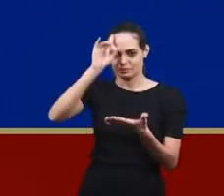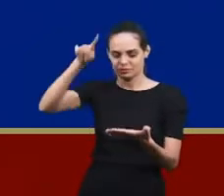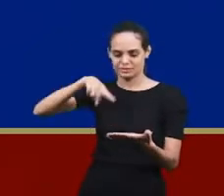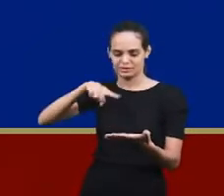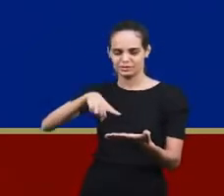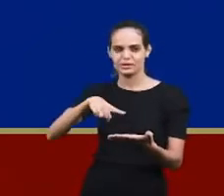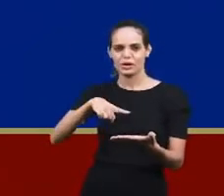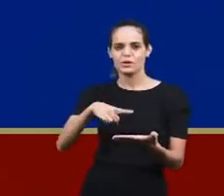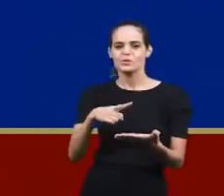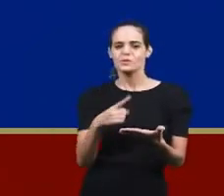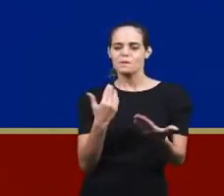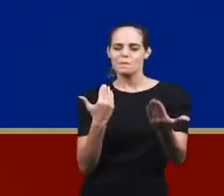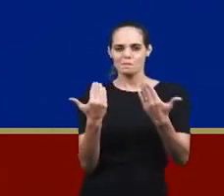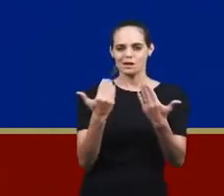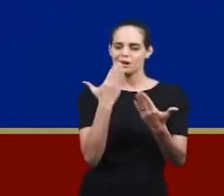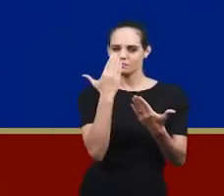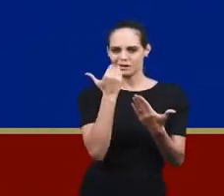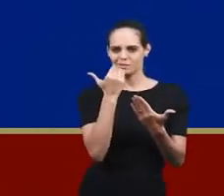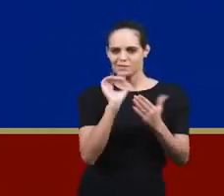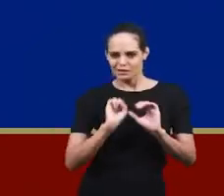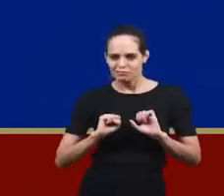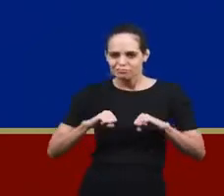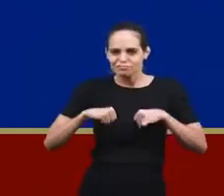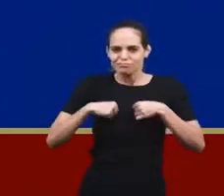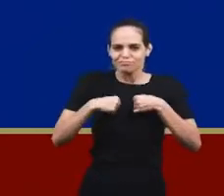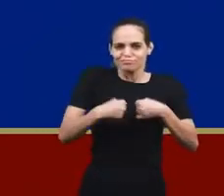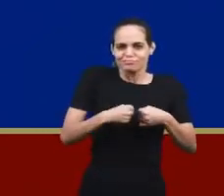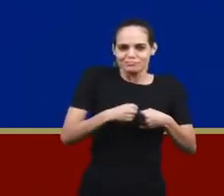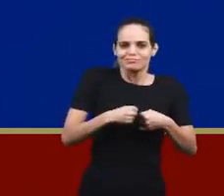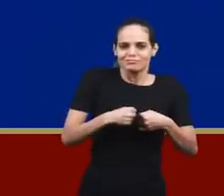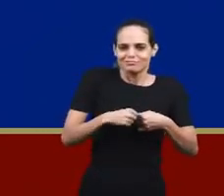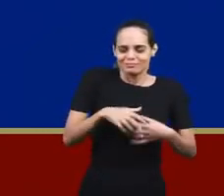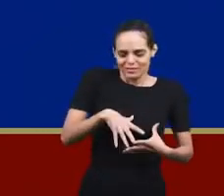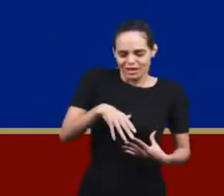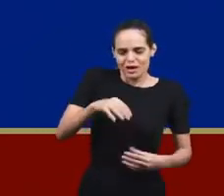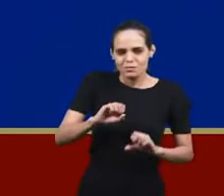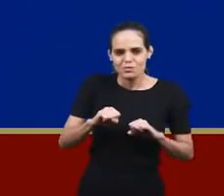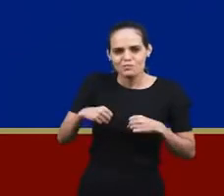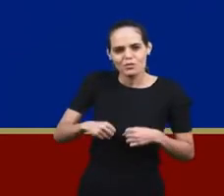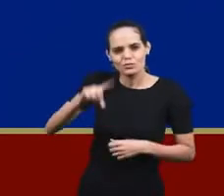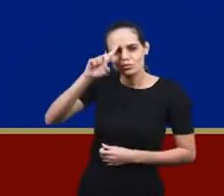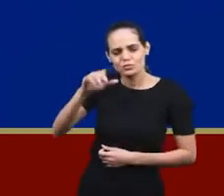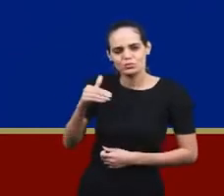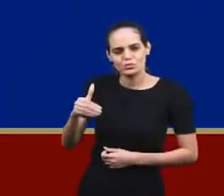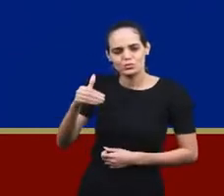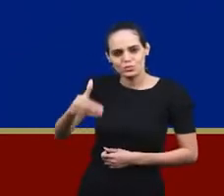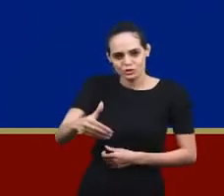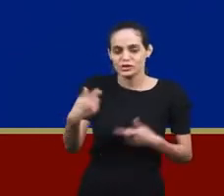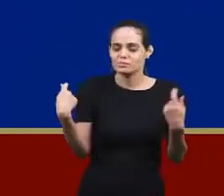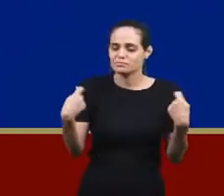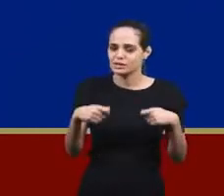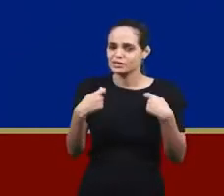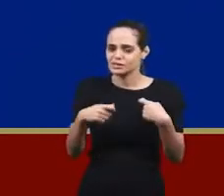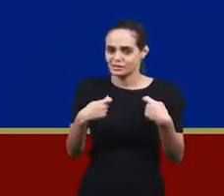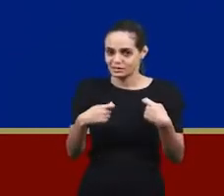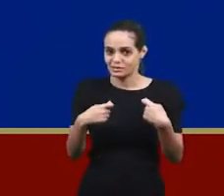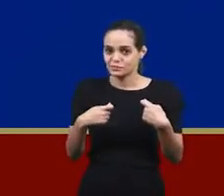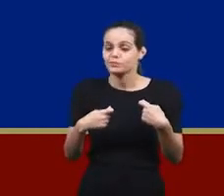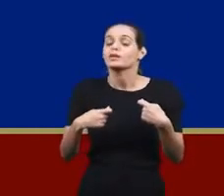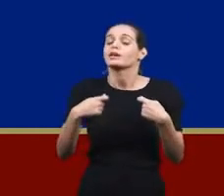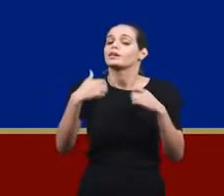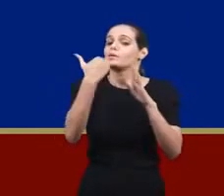God is food, and we need to eat from it daily. The program brings